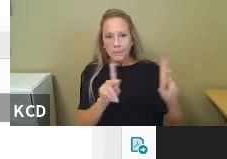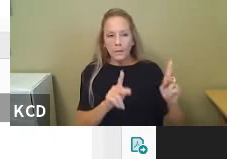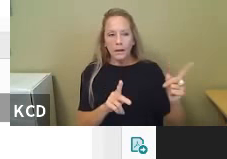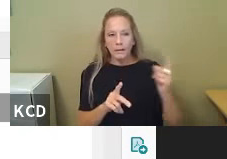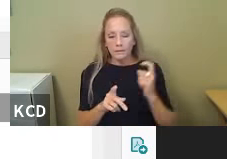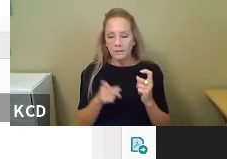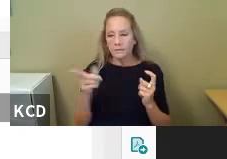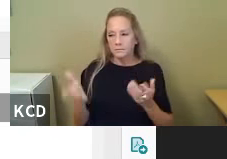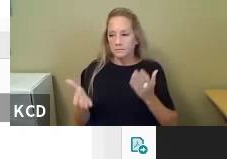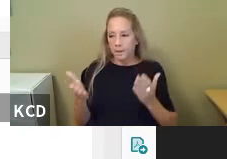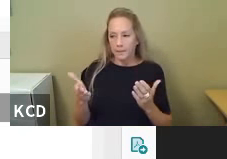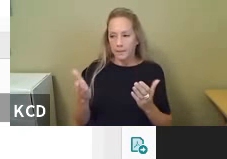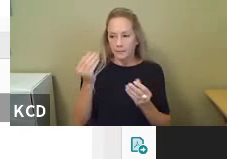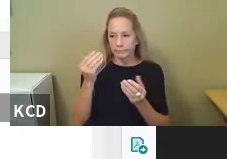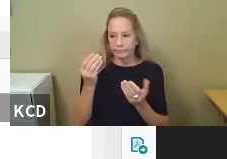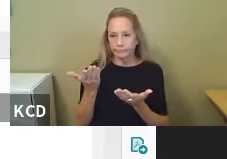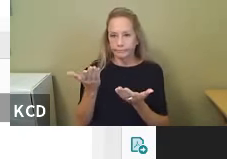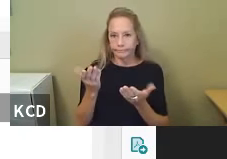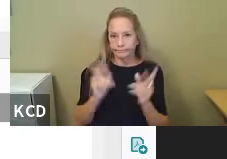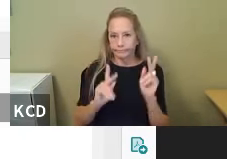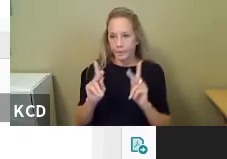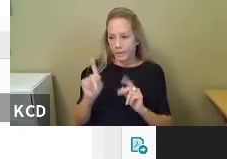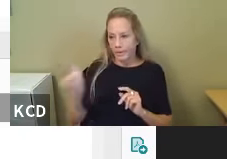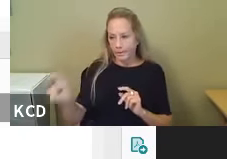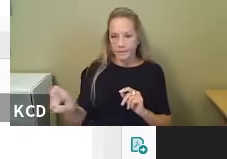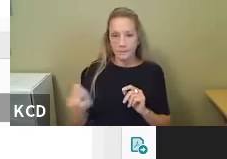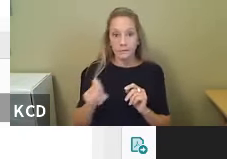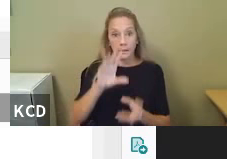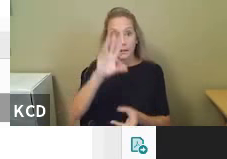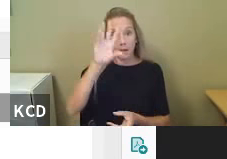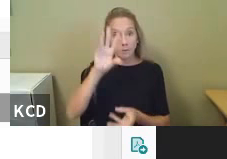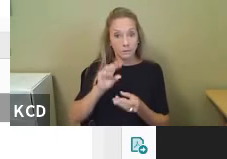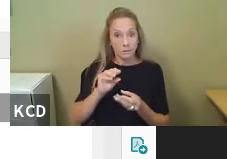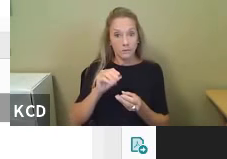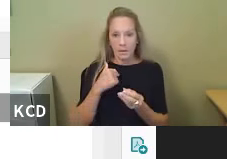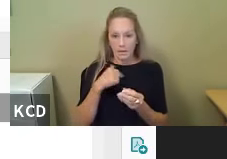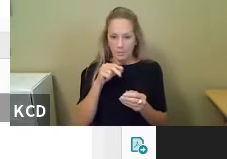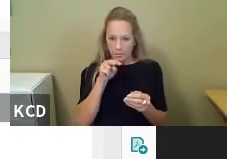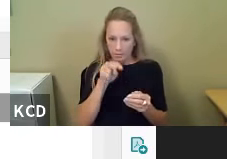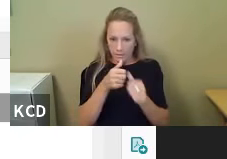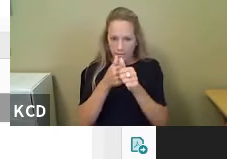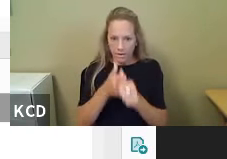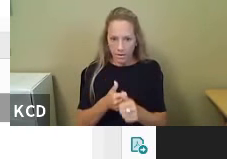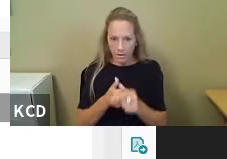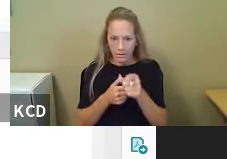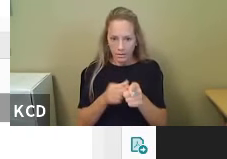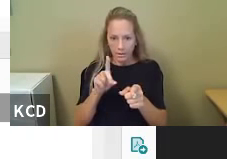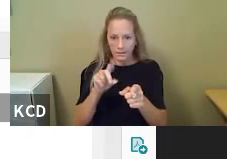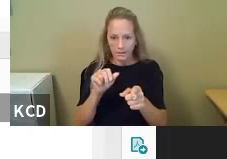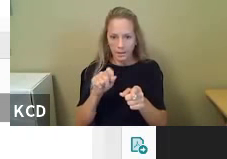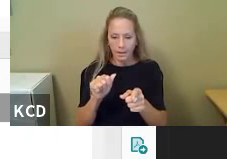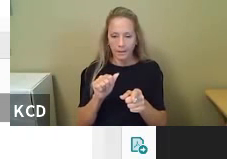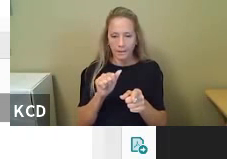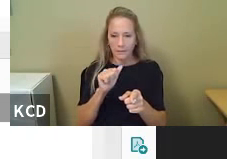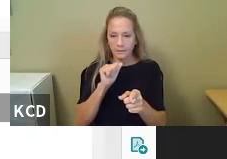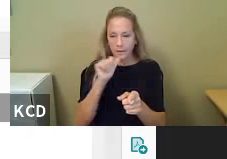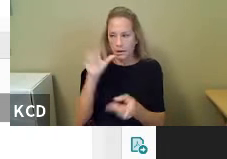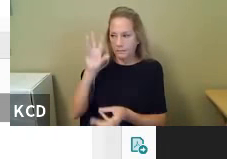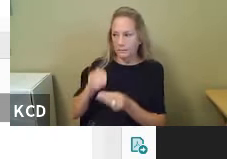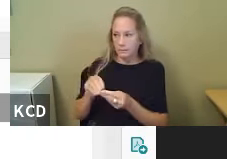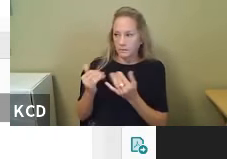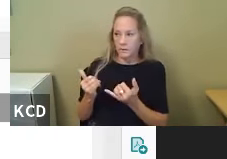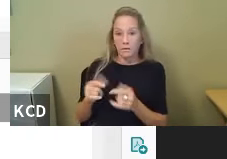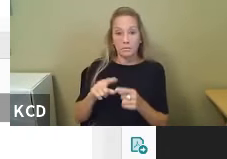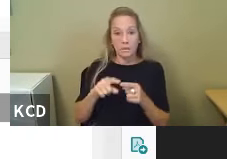gotten it also, Lisa. Yes. So your total, and I'm just going to go on the data that's here, not what's totally current. So your